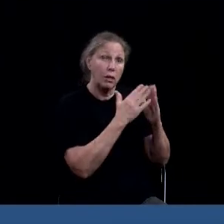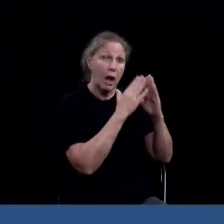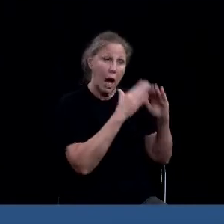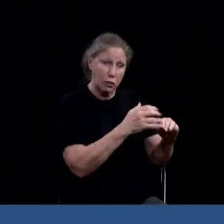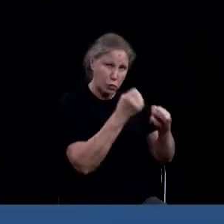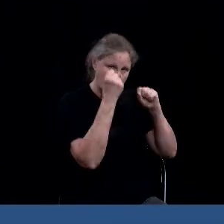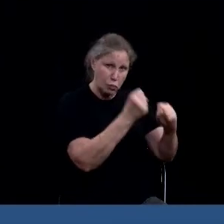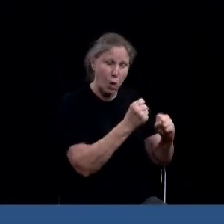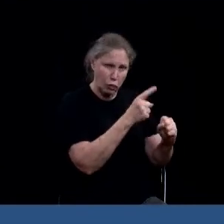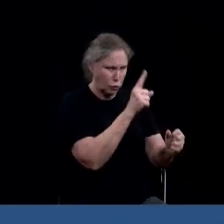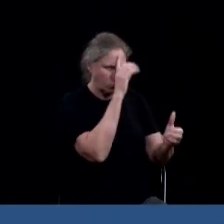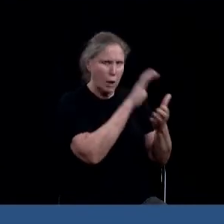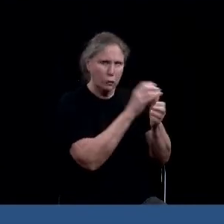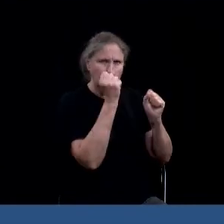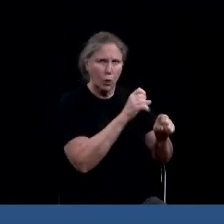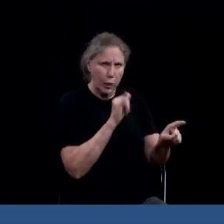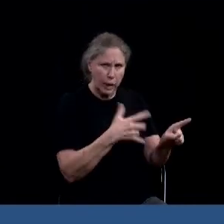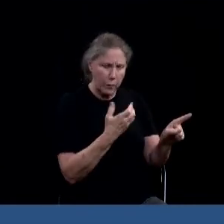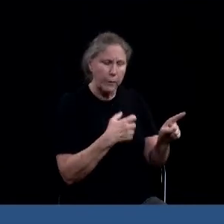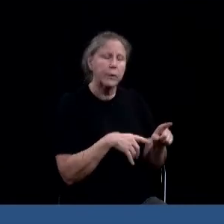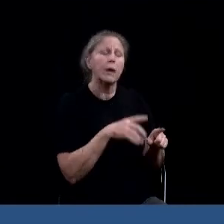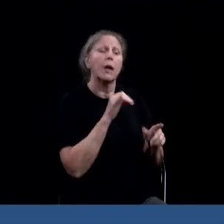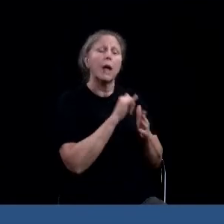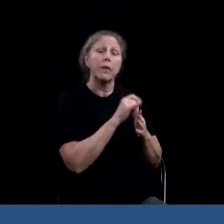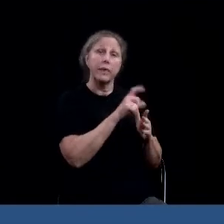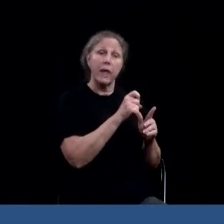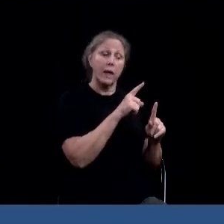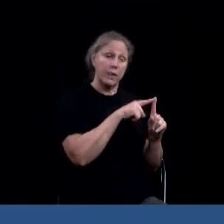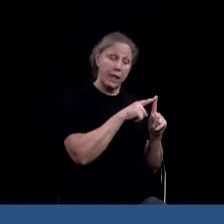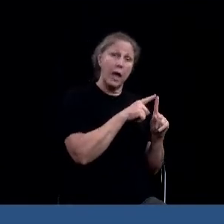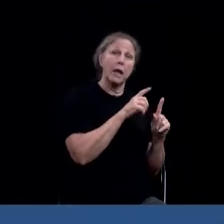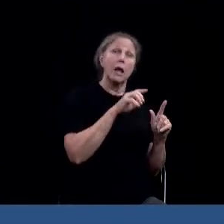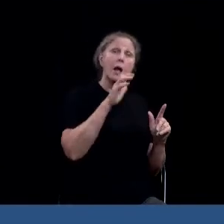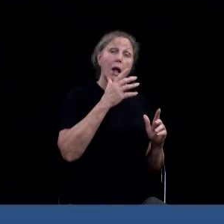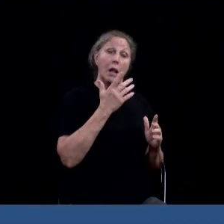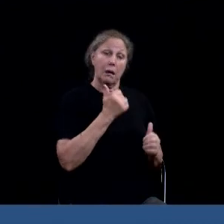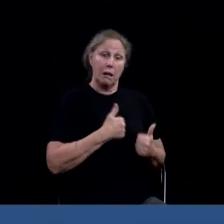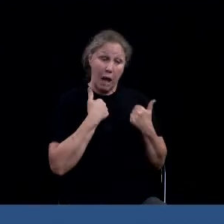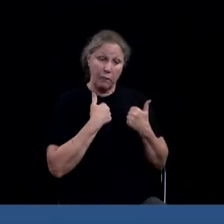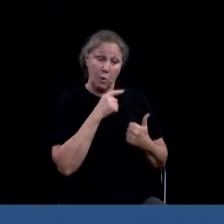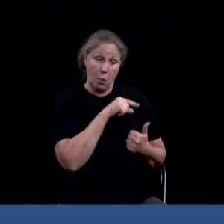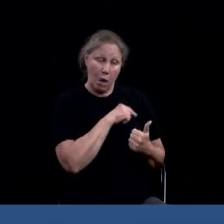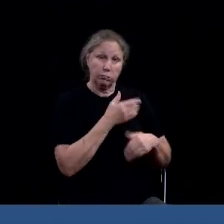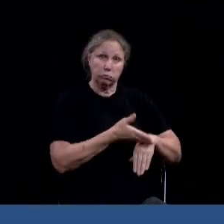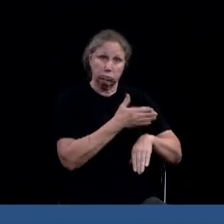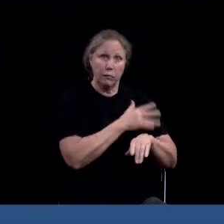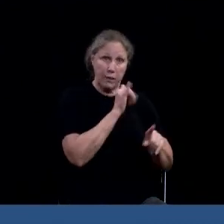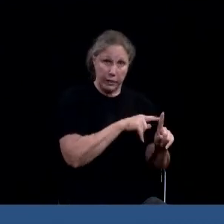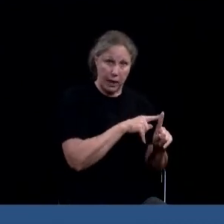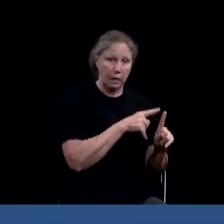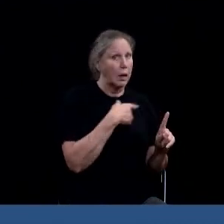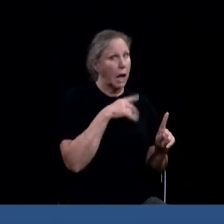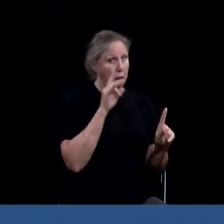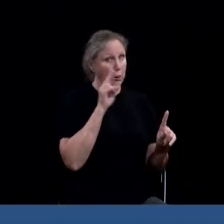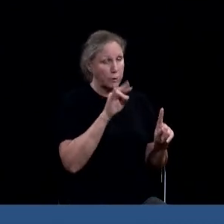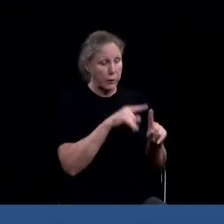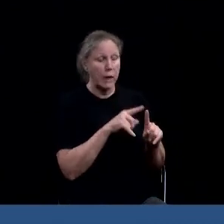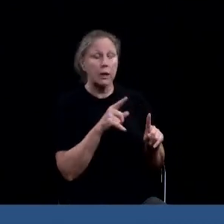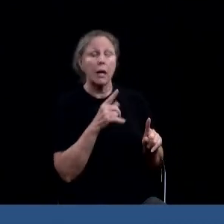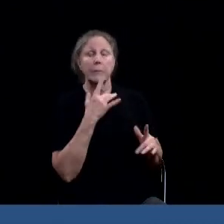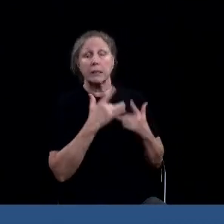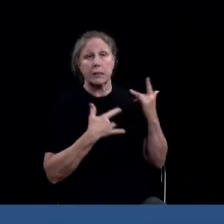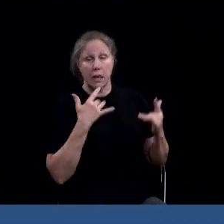way that moves forward. And I couldn't agree more. I'm so excited to see that we're giving so many people